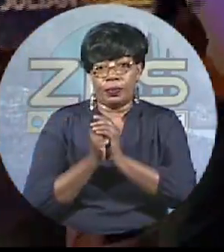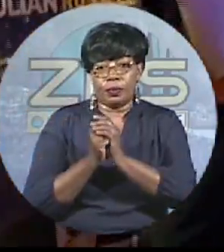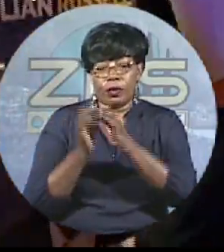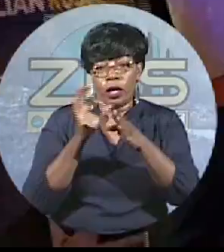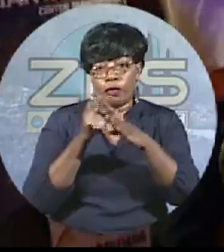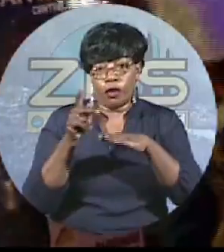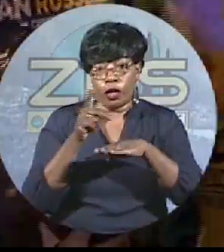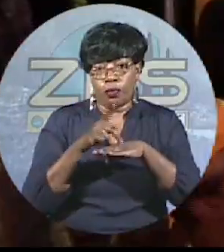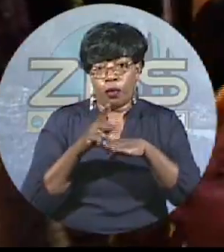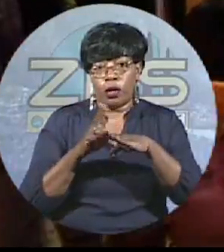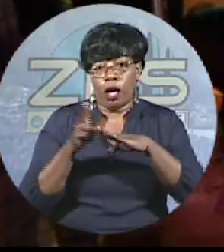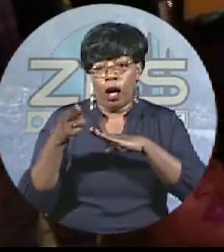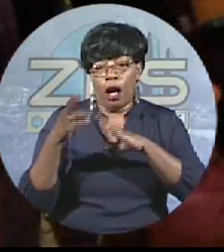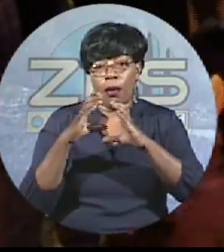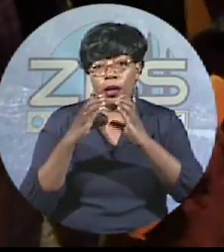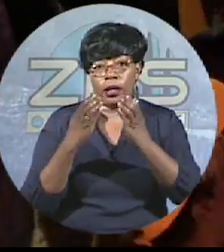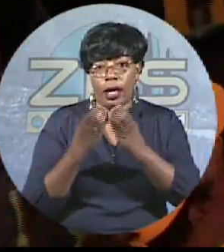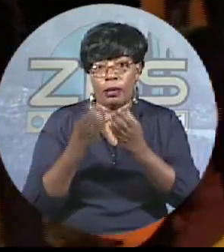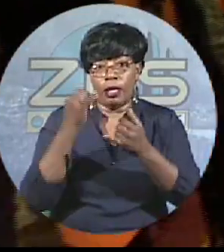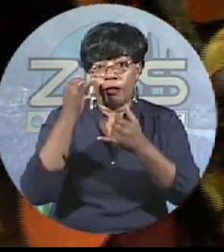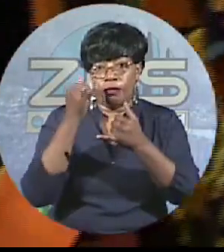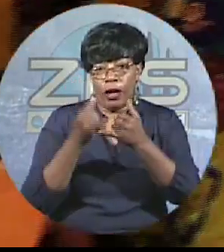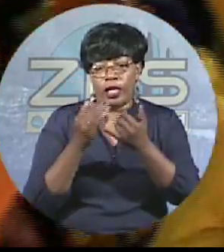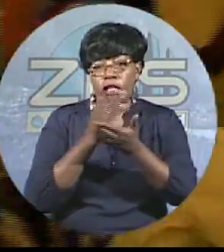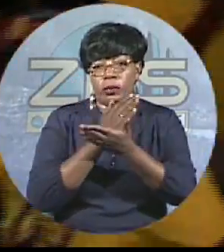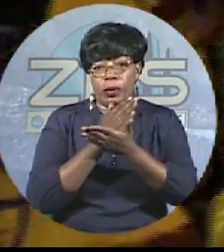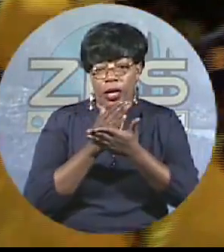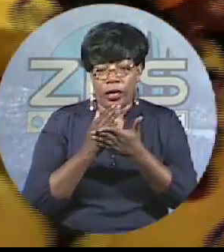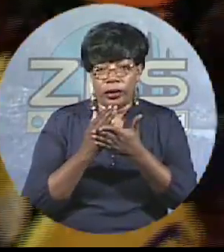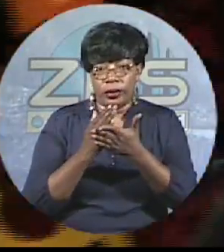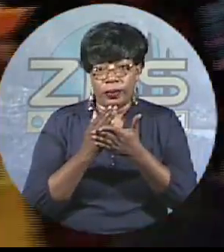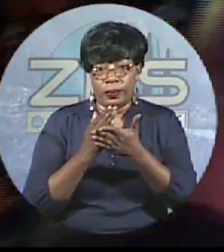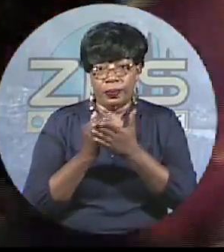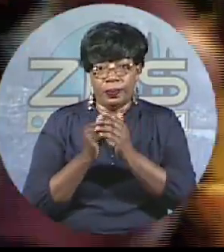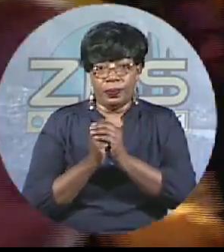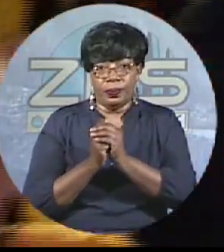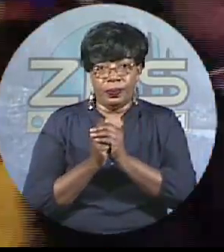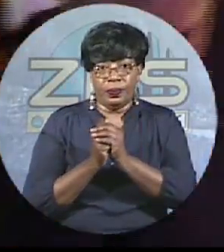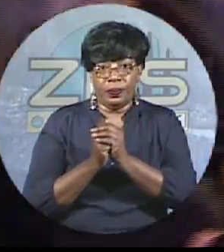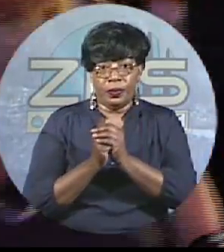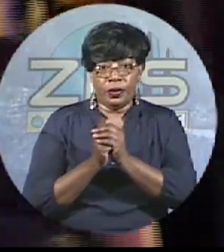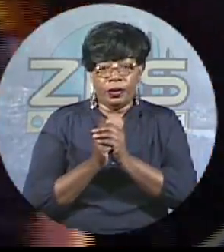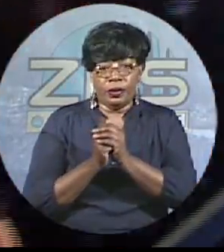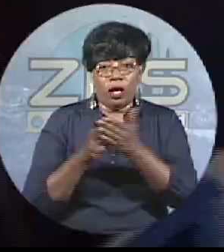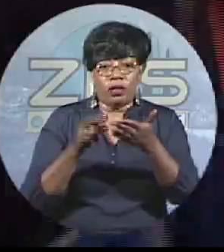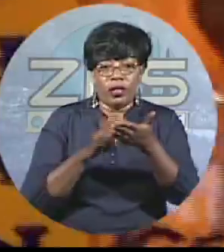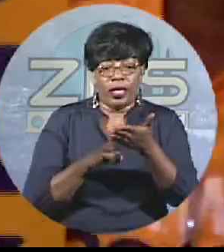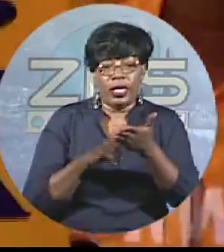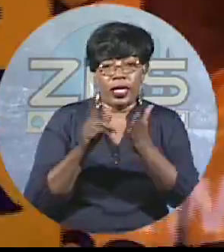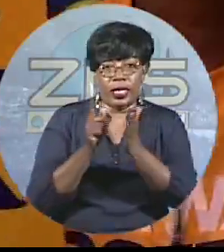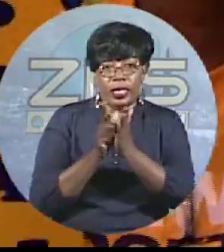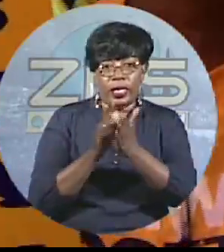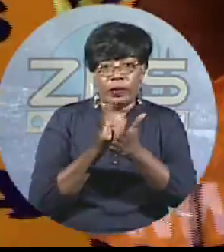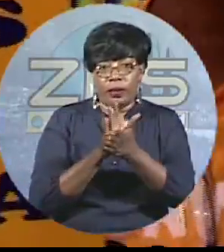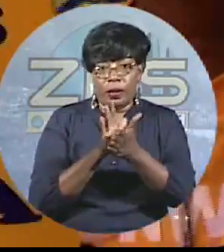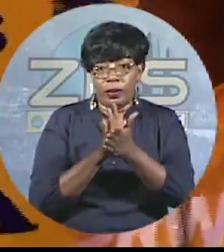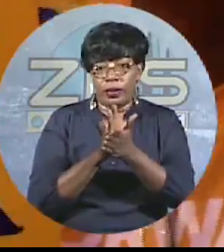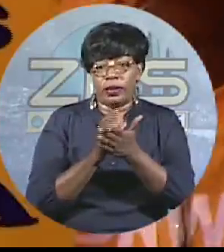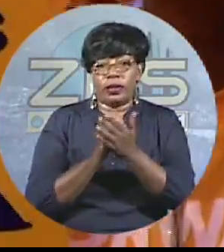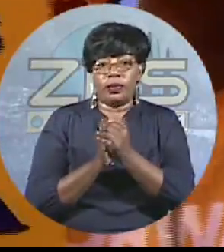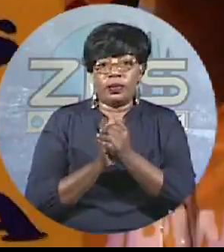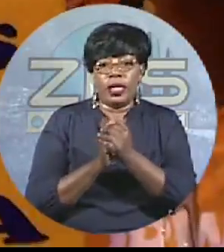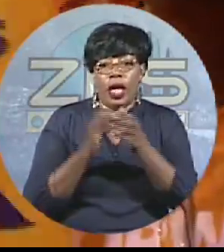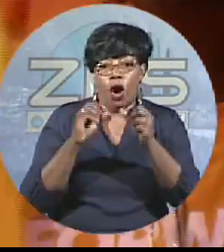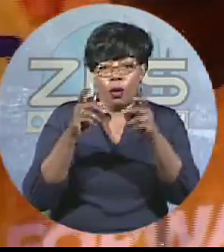Harbor Company are in the final stages of settling their legal documentation." But the opportunities